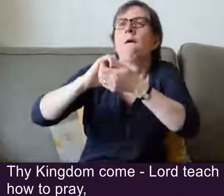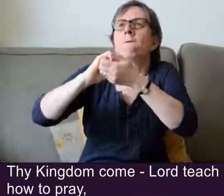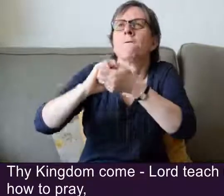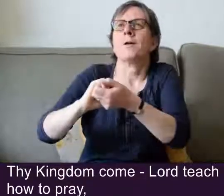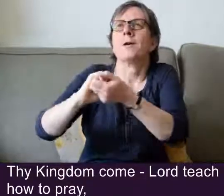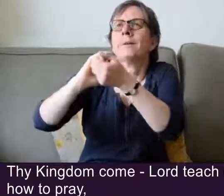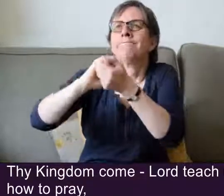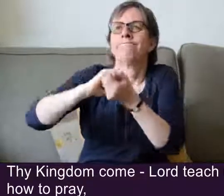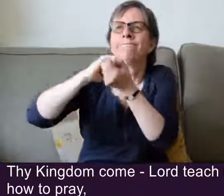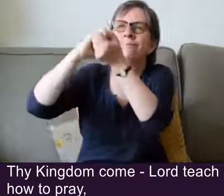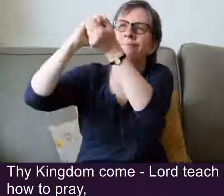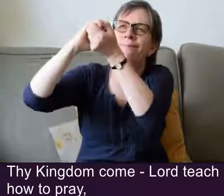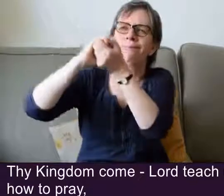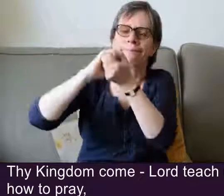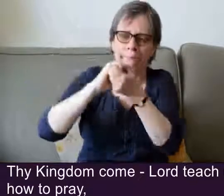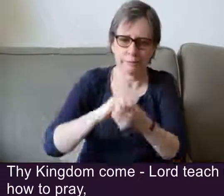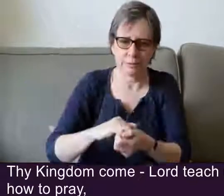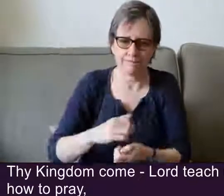know your